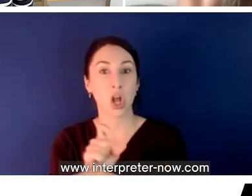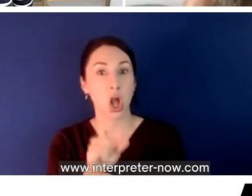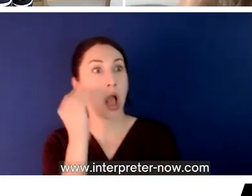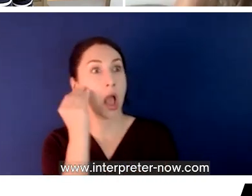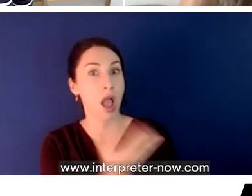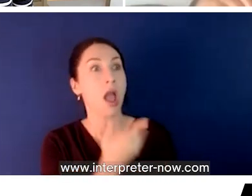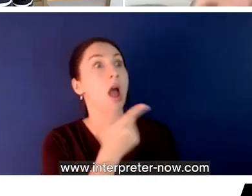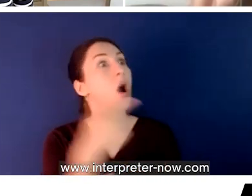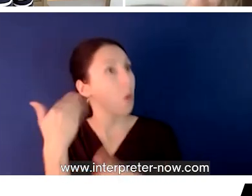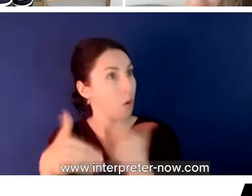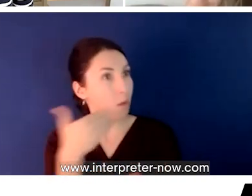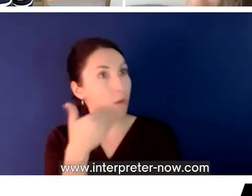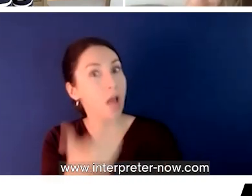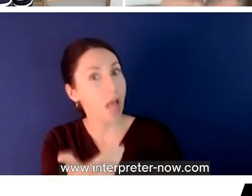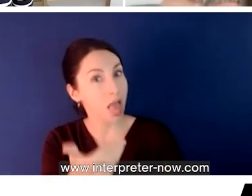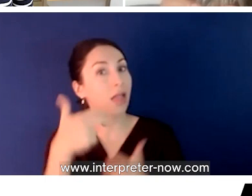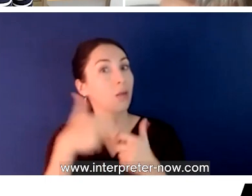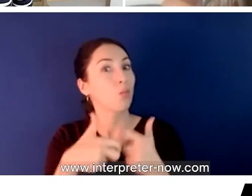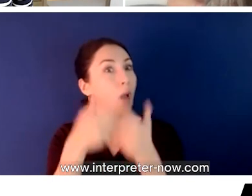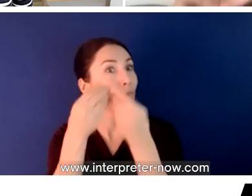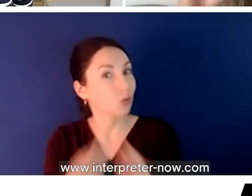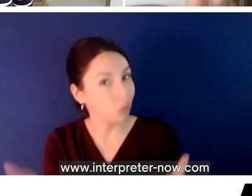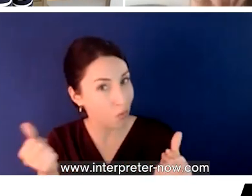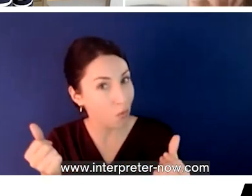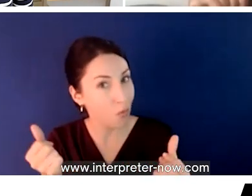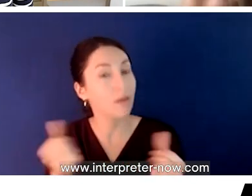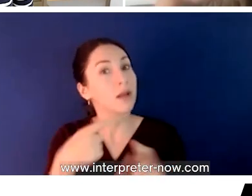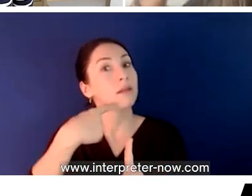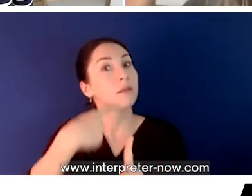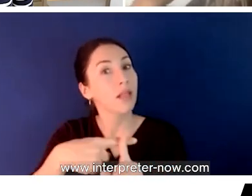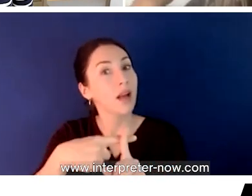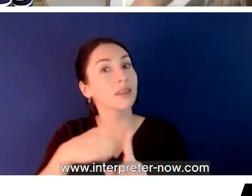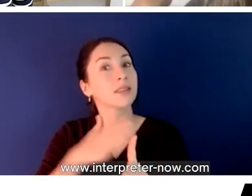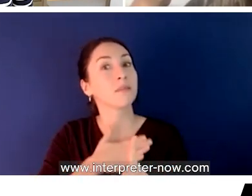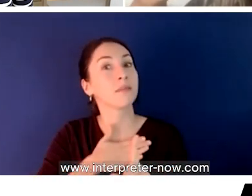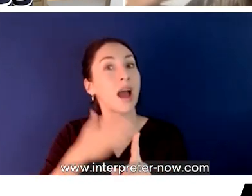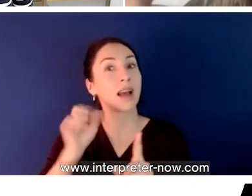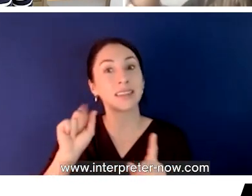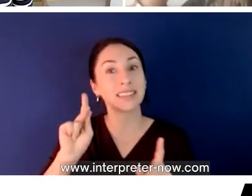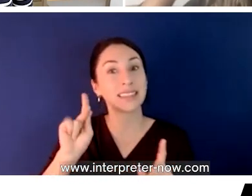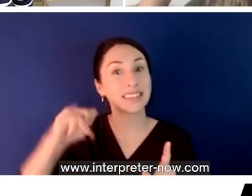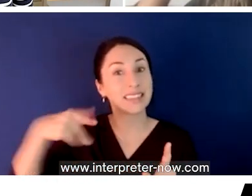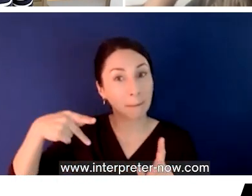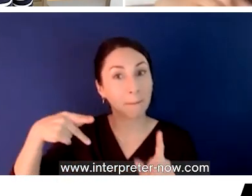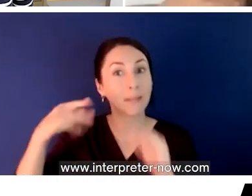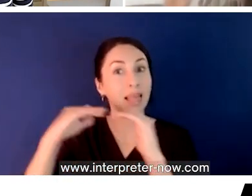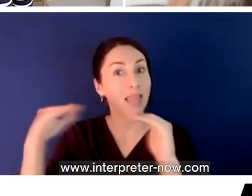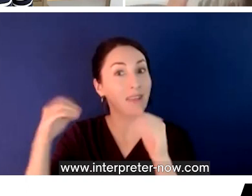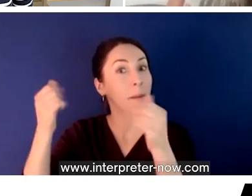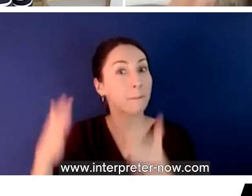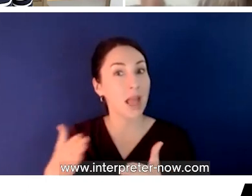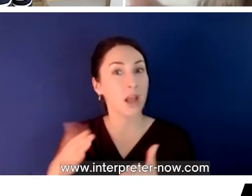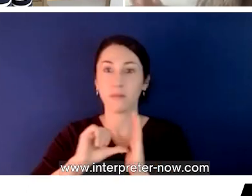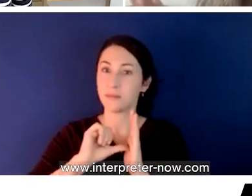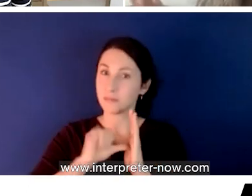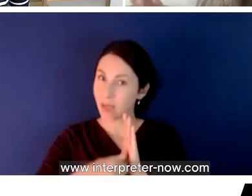that not only had it gone well and the situation was resolved, but also her skip level manager had been so impressed with how professionally